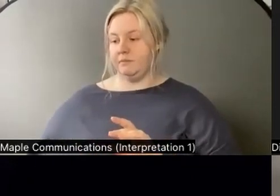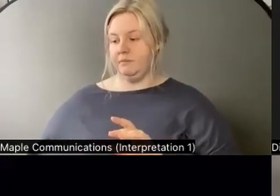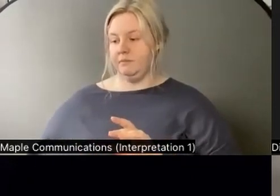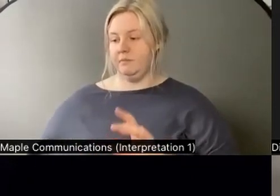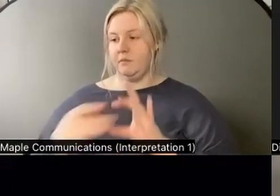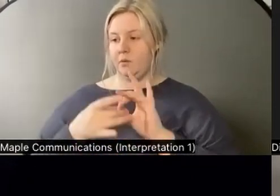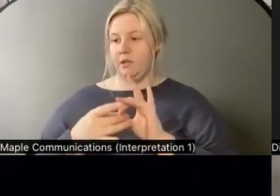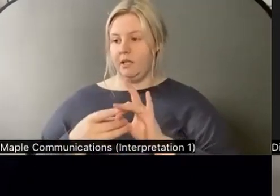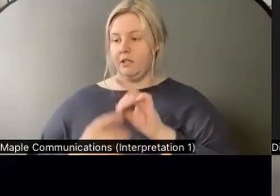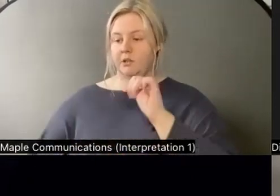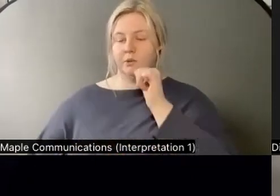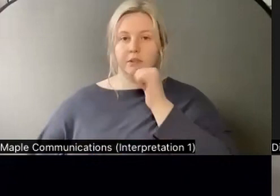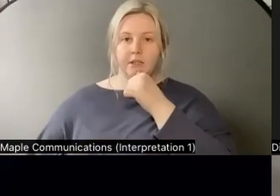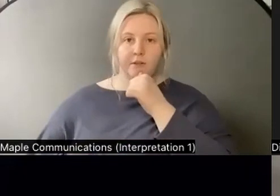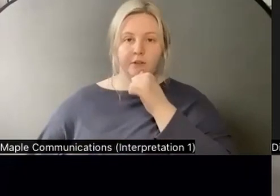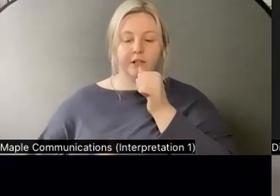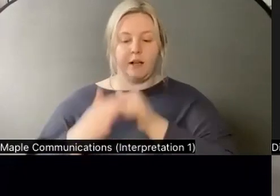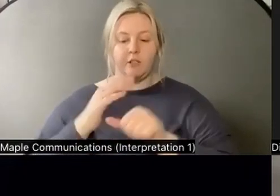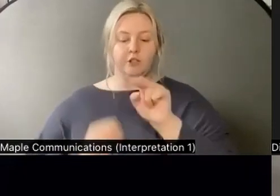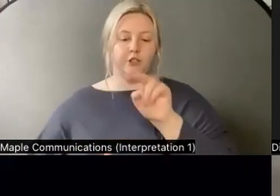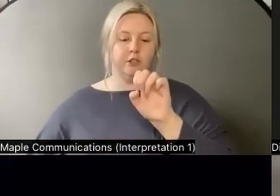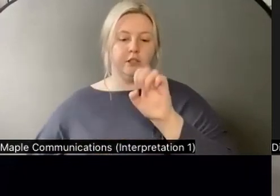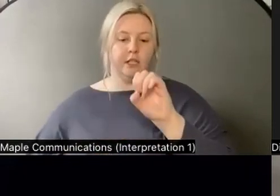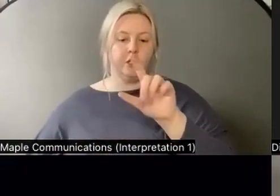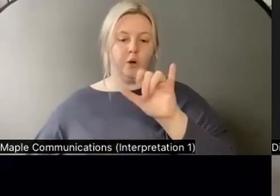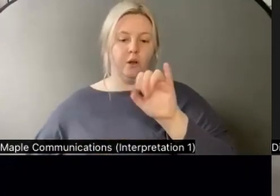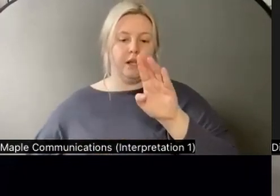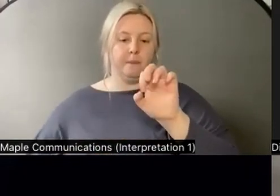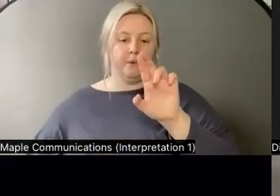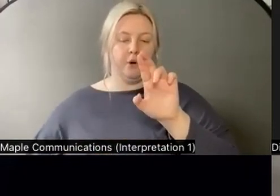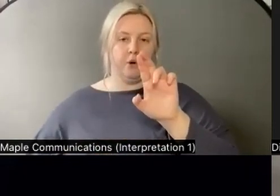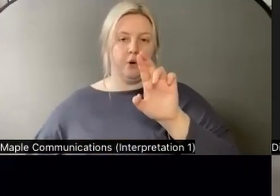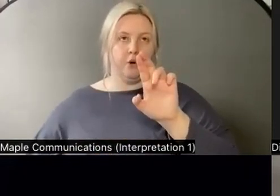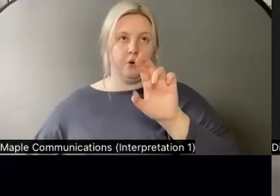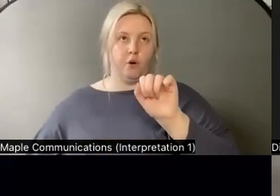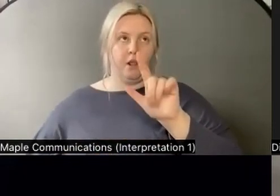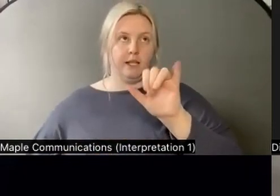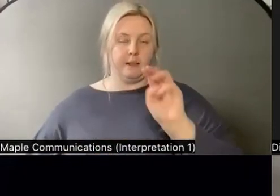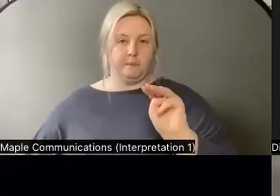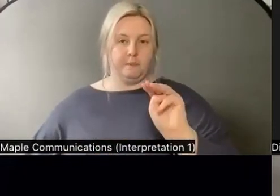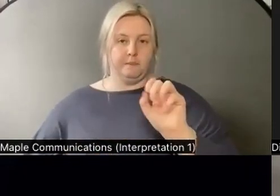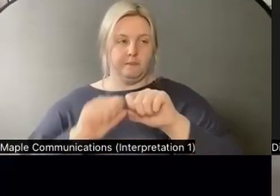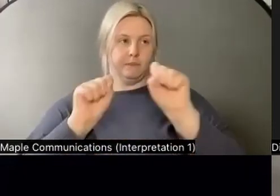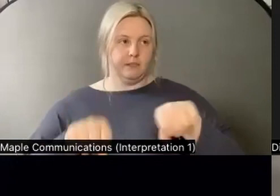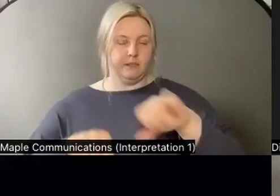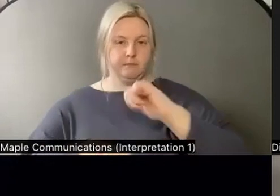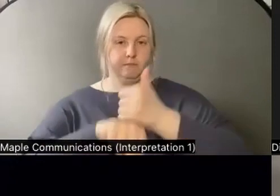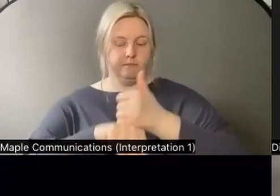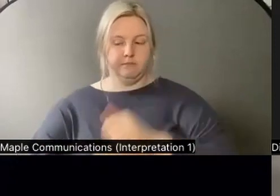under neoliberalism, this current capitalist framework that we live in.